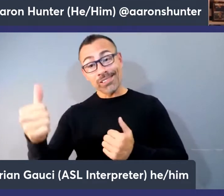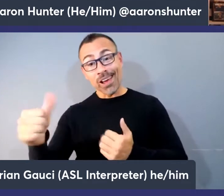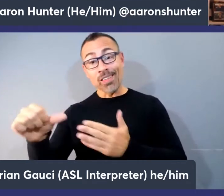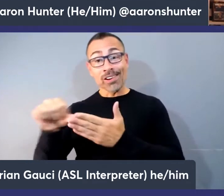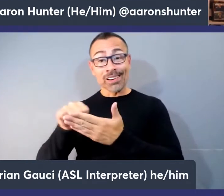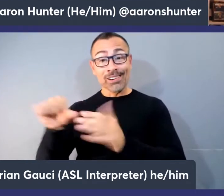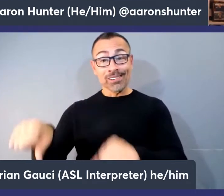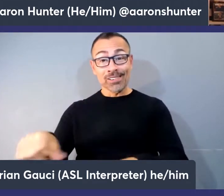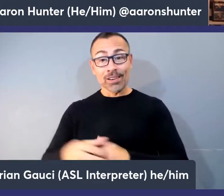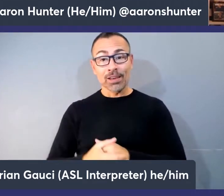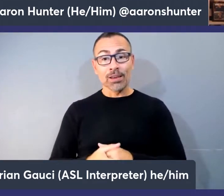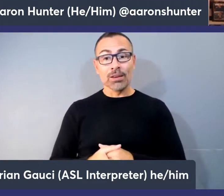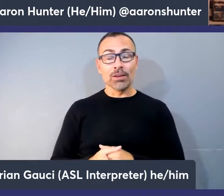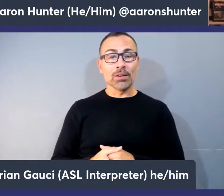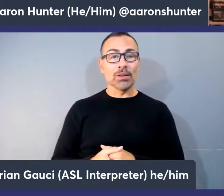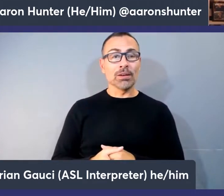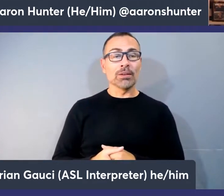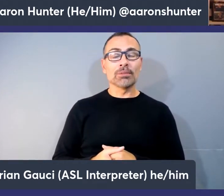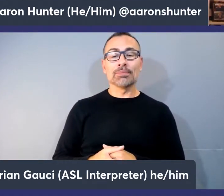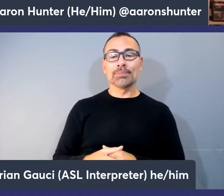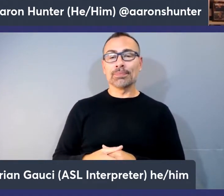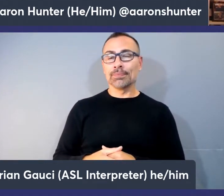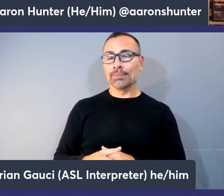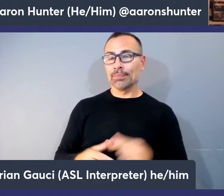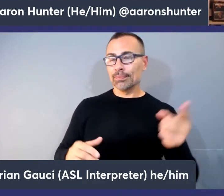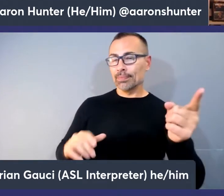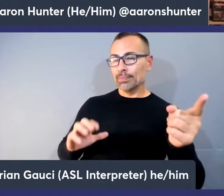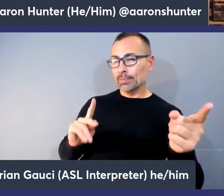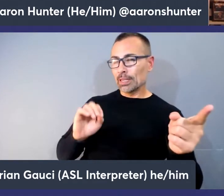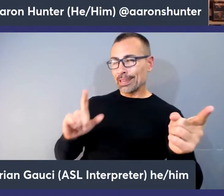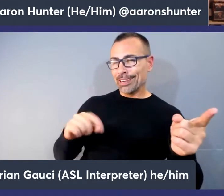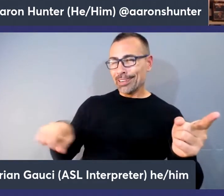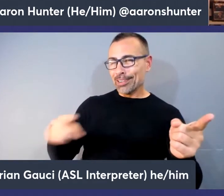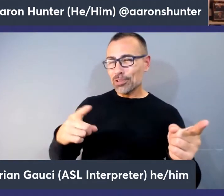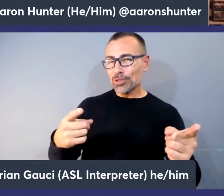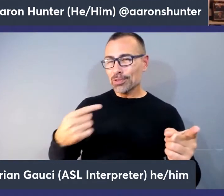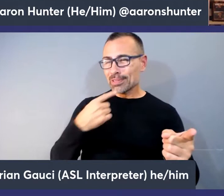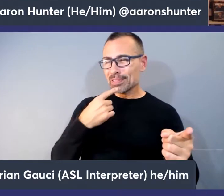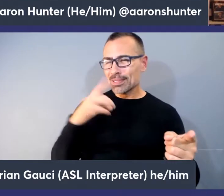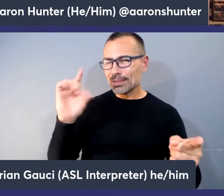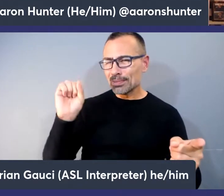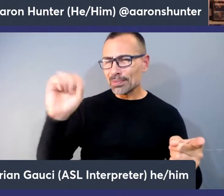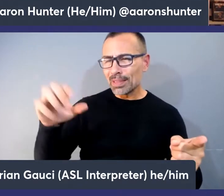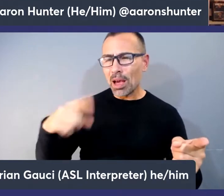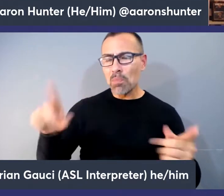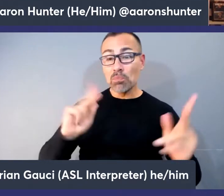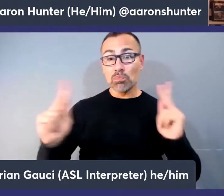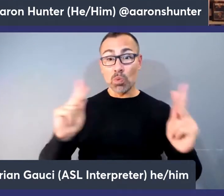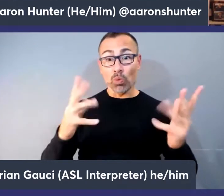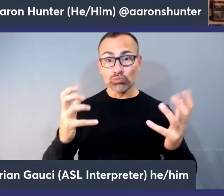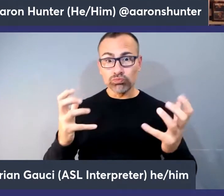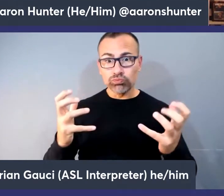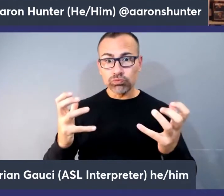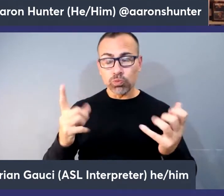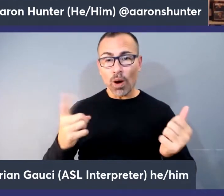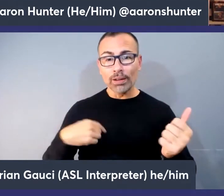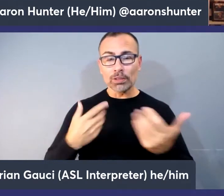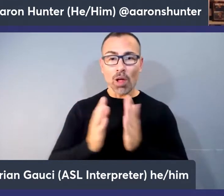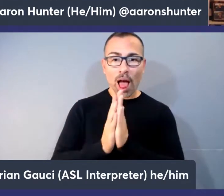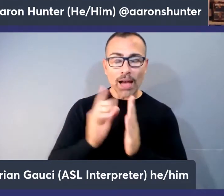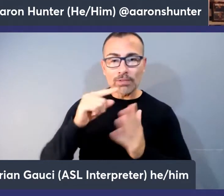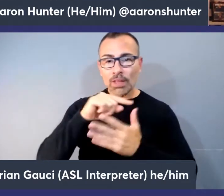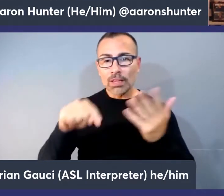Now, you mentioned also that this has been a highly requested feature for customers to be able to bulk import data. What are some of